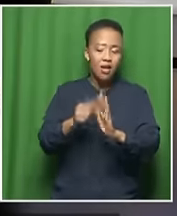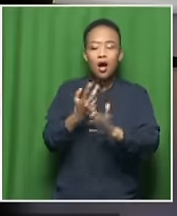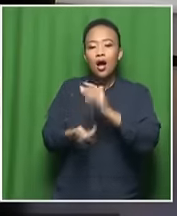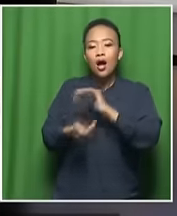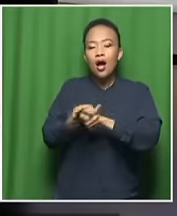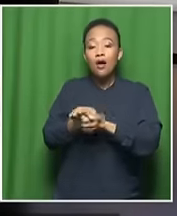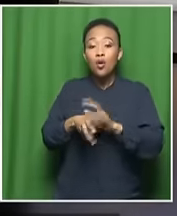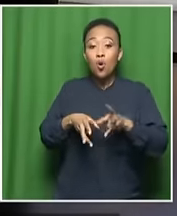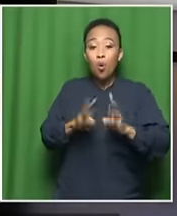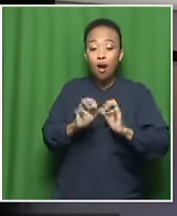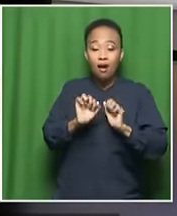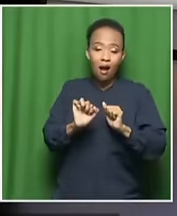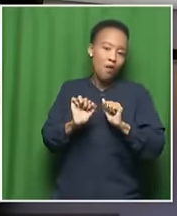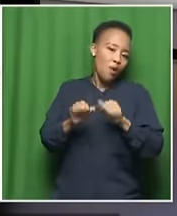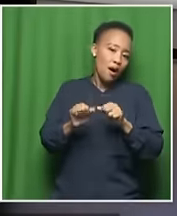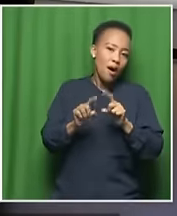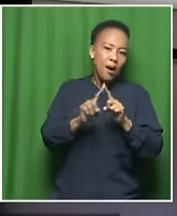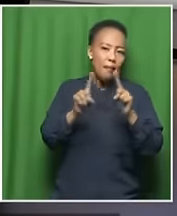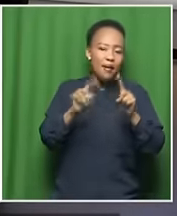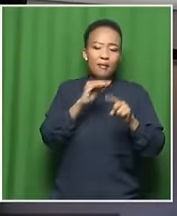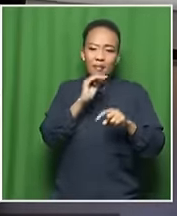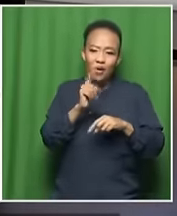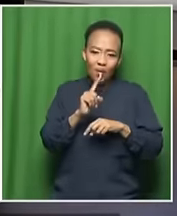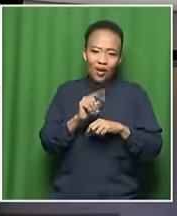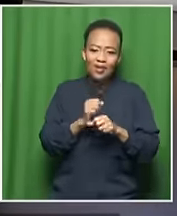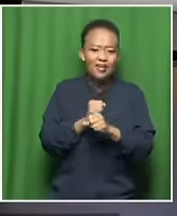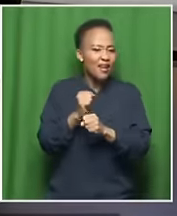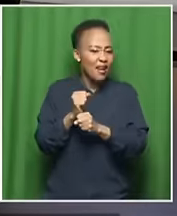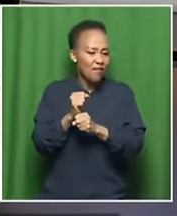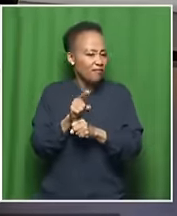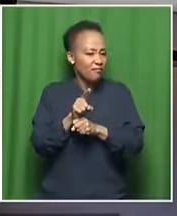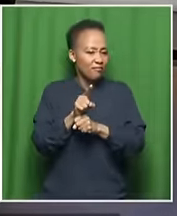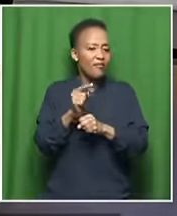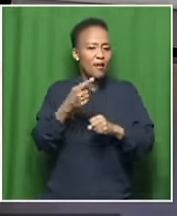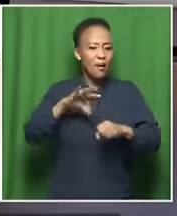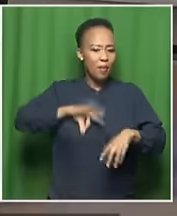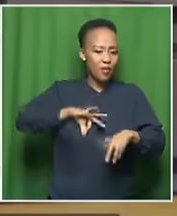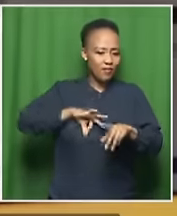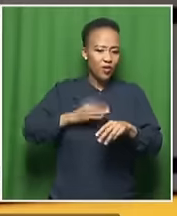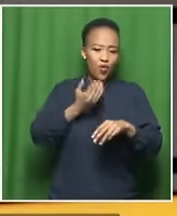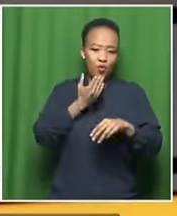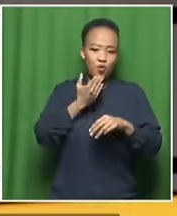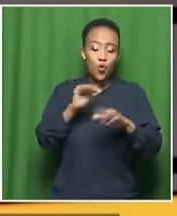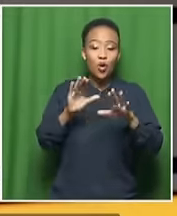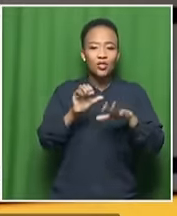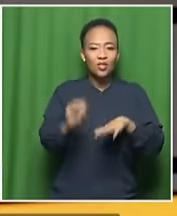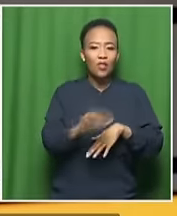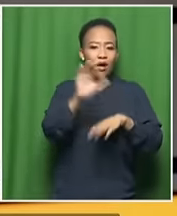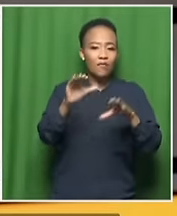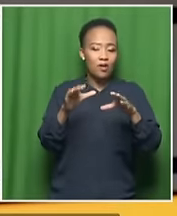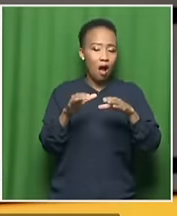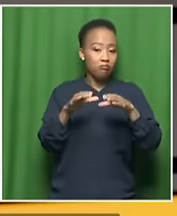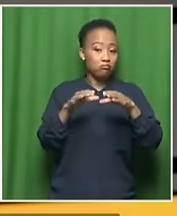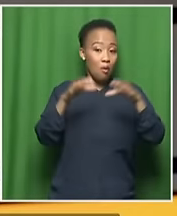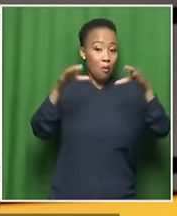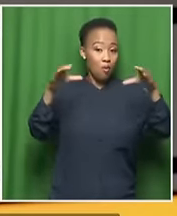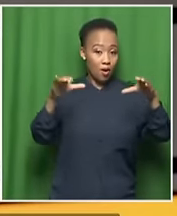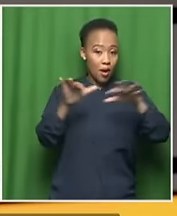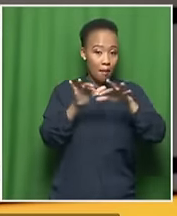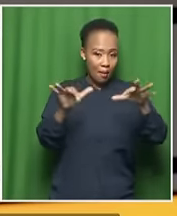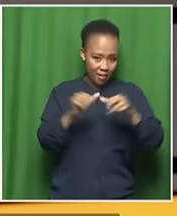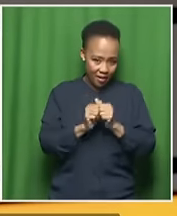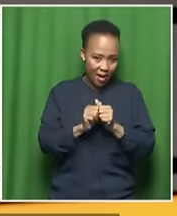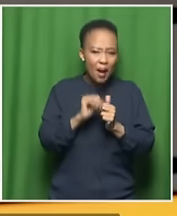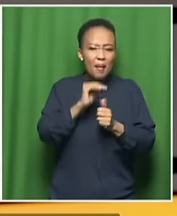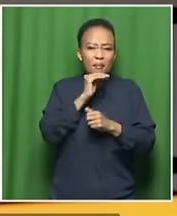where it was not as broad-based in its benefit to the broader South African public, does that